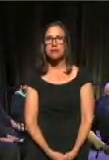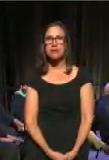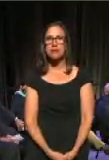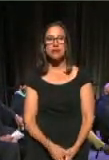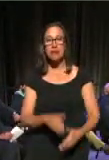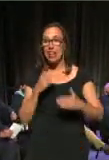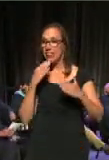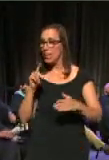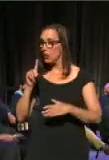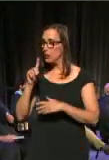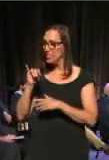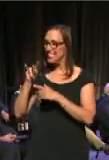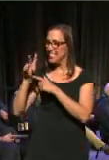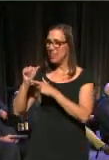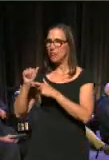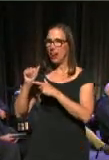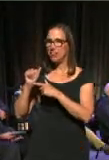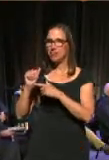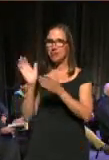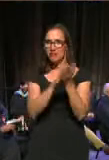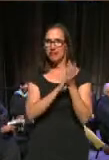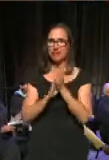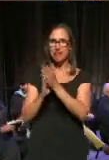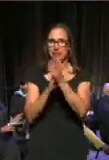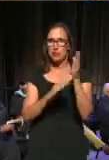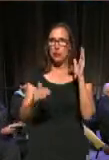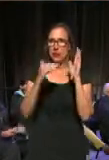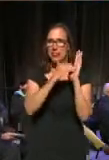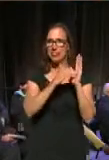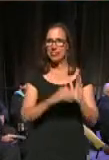Thank you, Diva. Let's give her another round of applause.